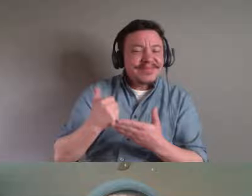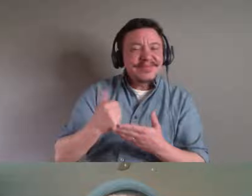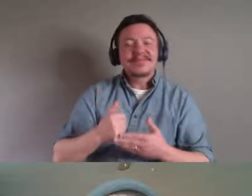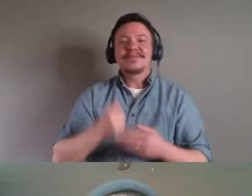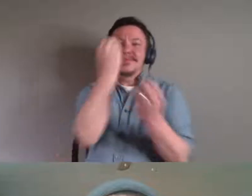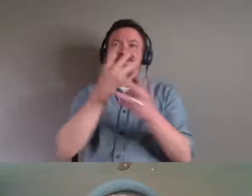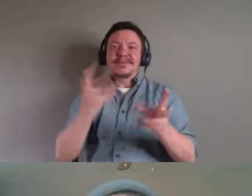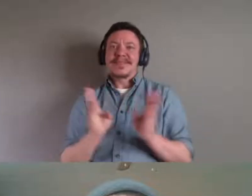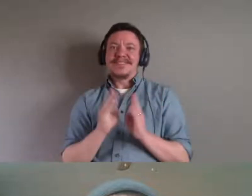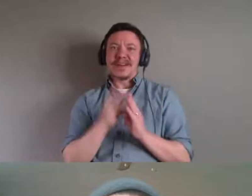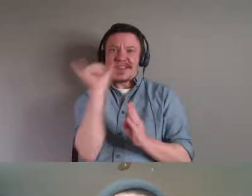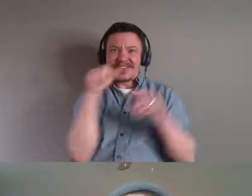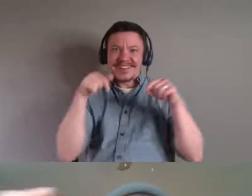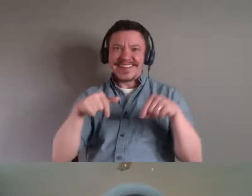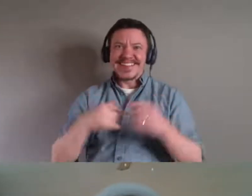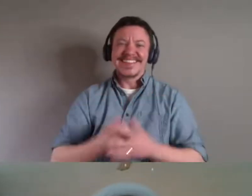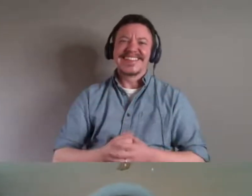this.